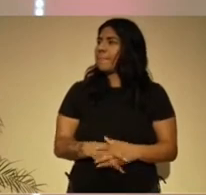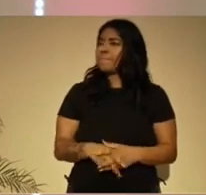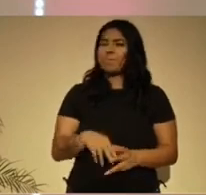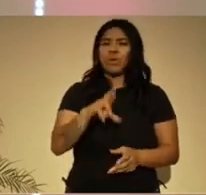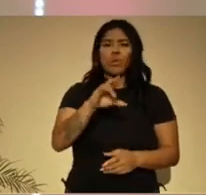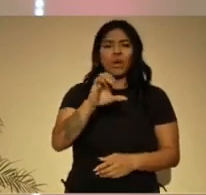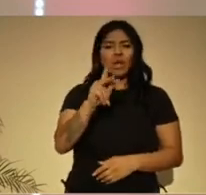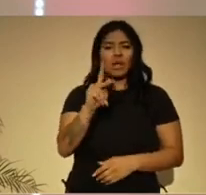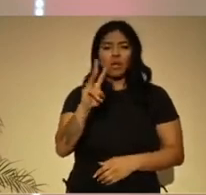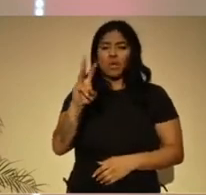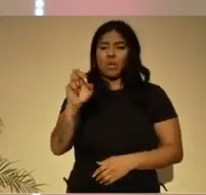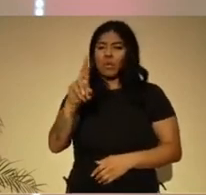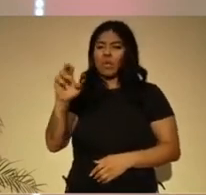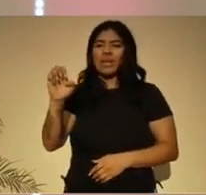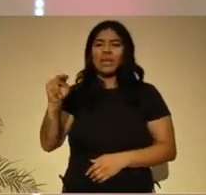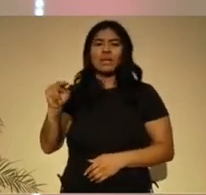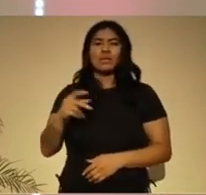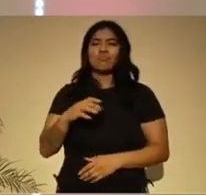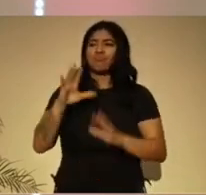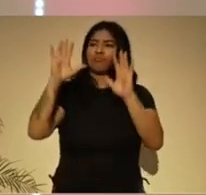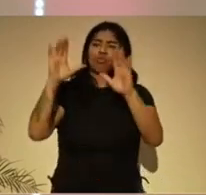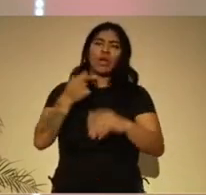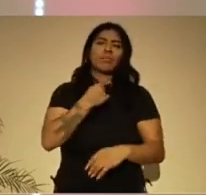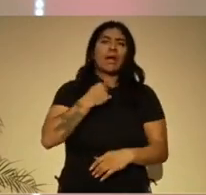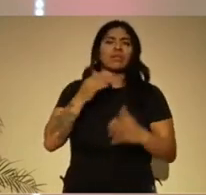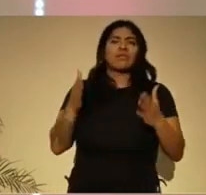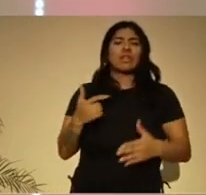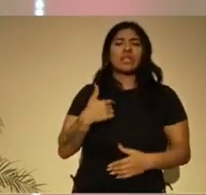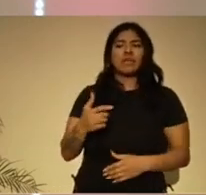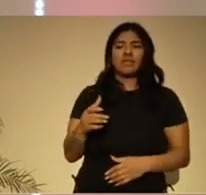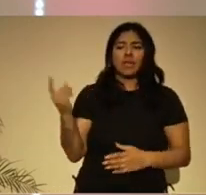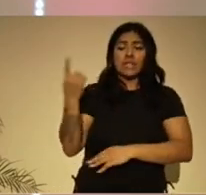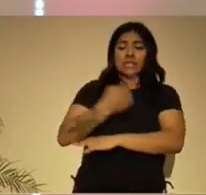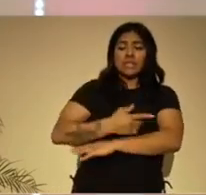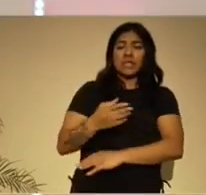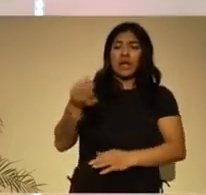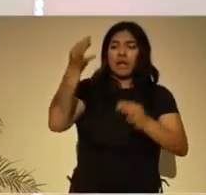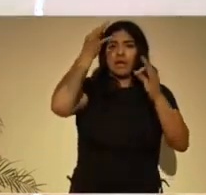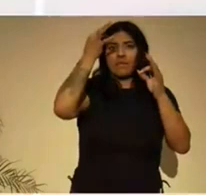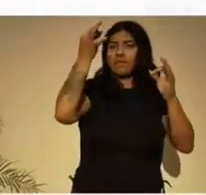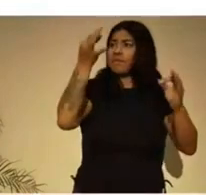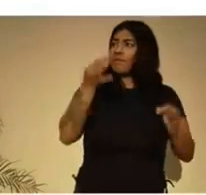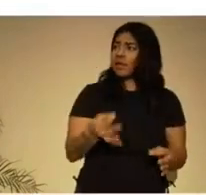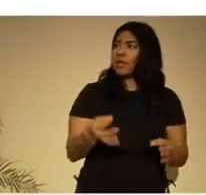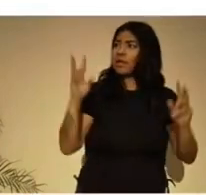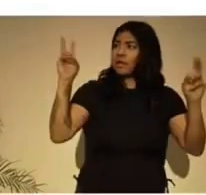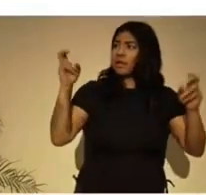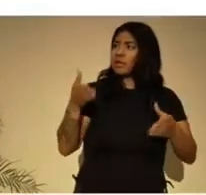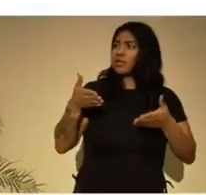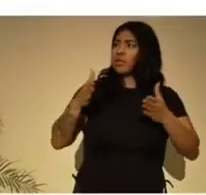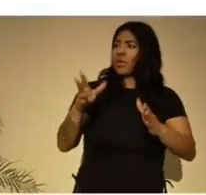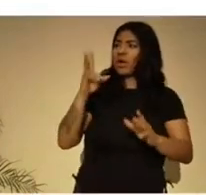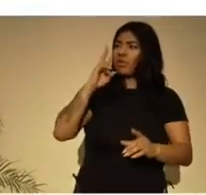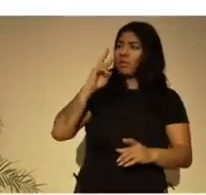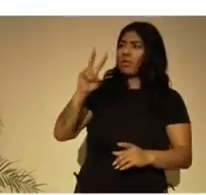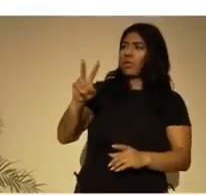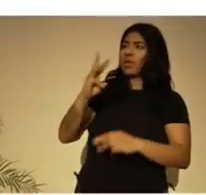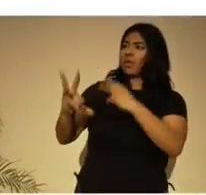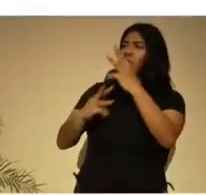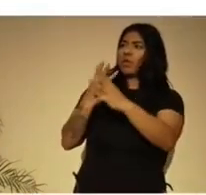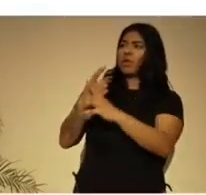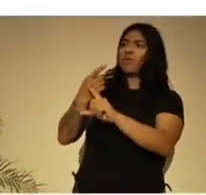Warren, one of the greatest pastors of our day, says that faith is a way of looking at the world from God's